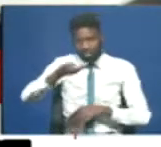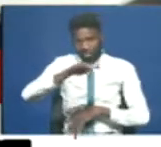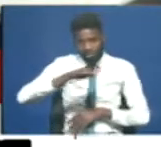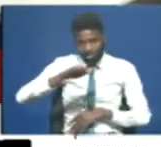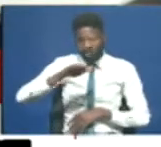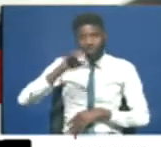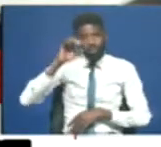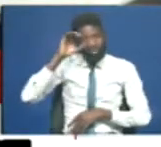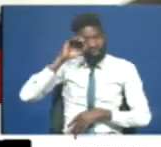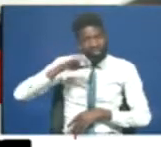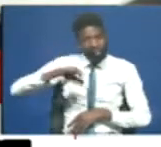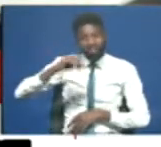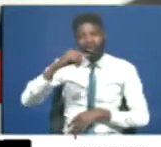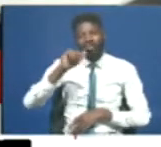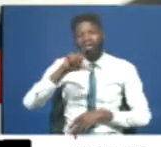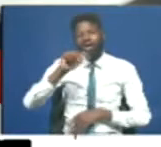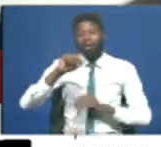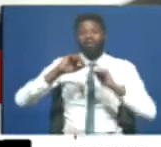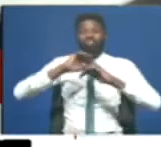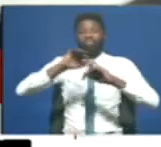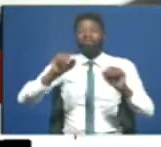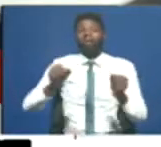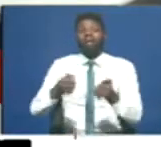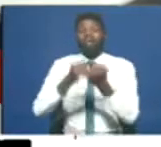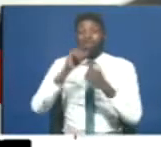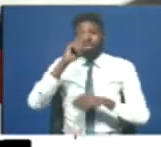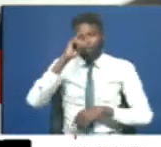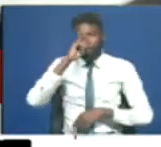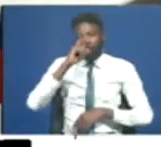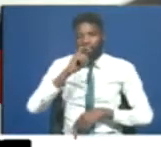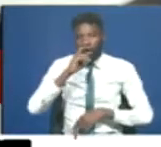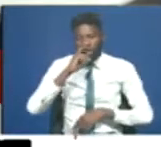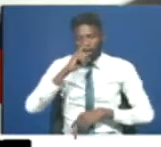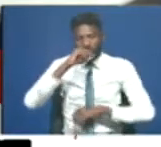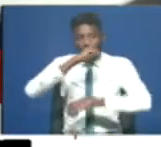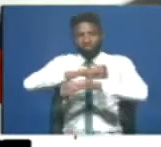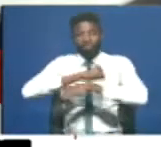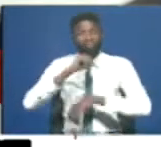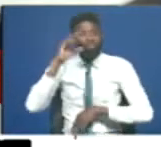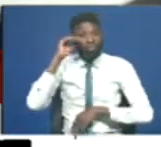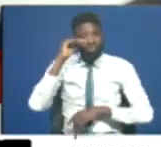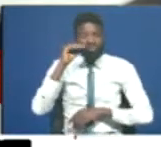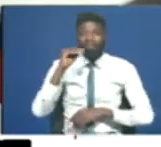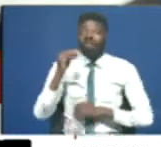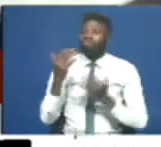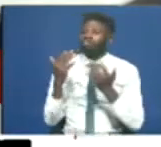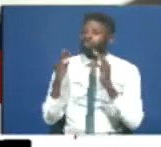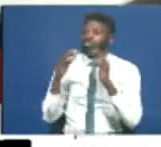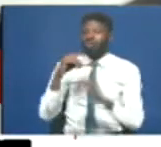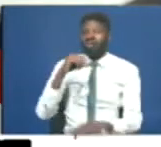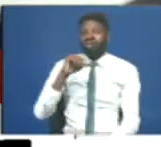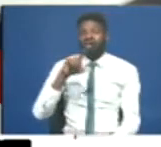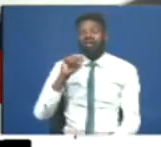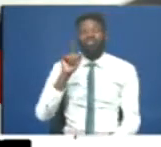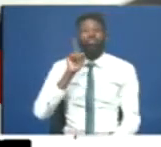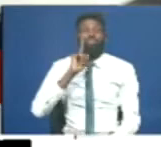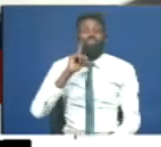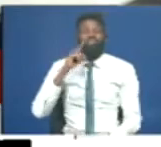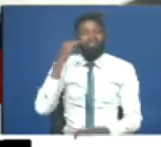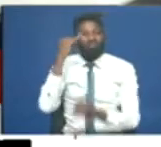dominating day one of the event held at the Aga Khan Academy in Mombasa. The gala comes to an end tomorrow,